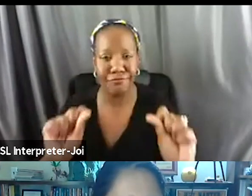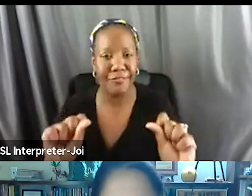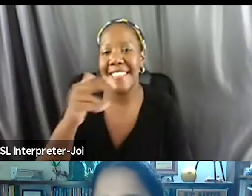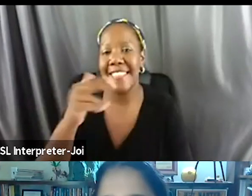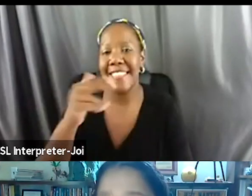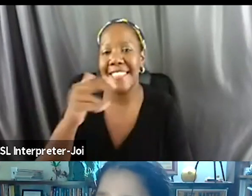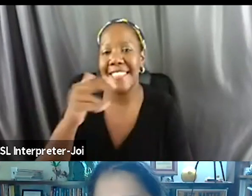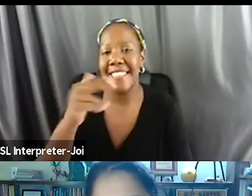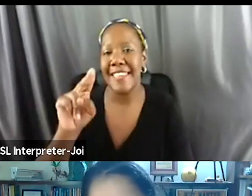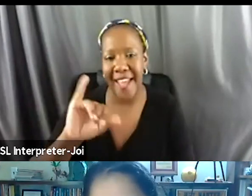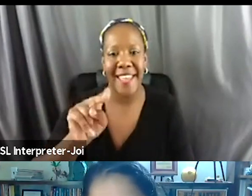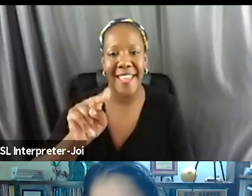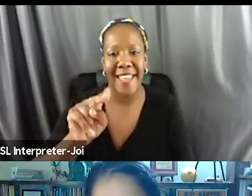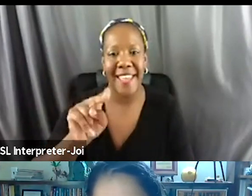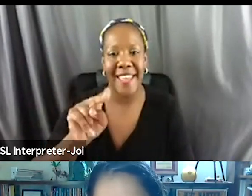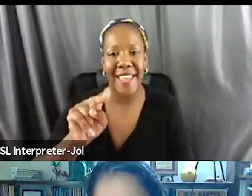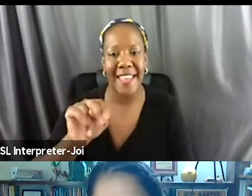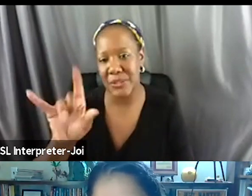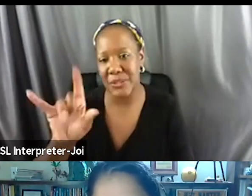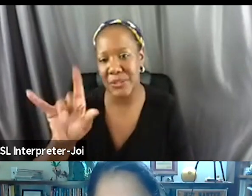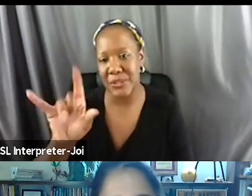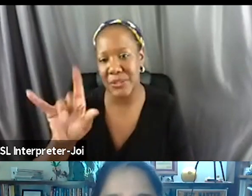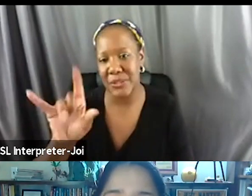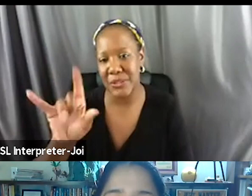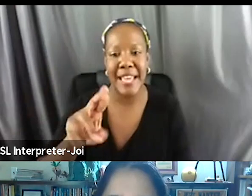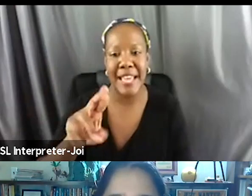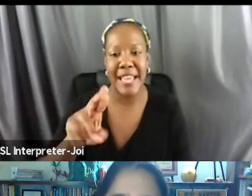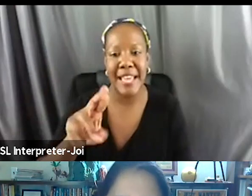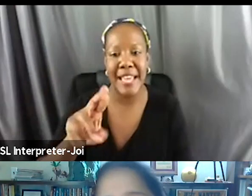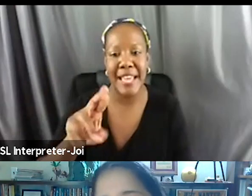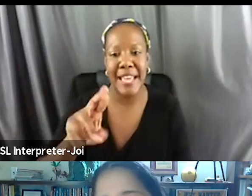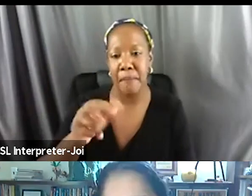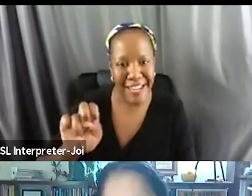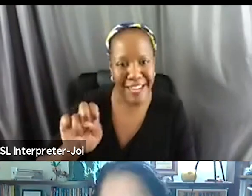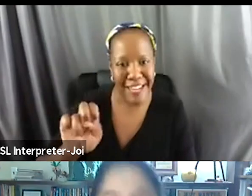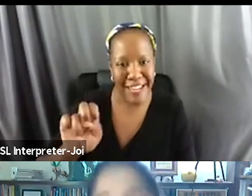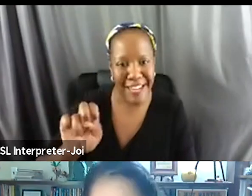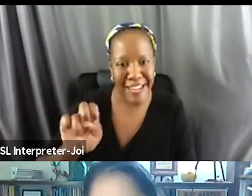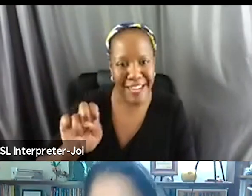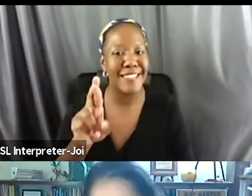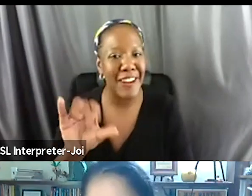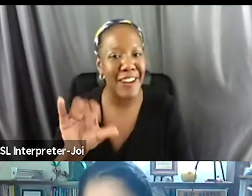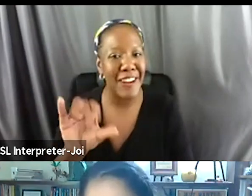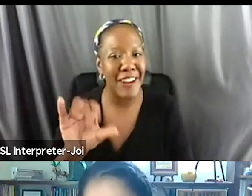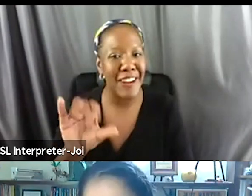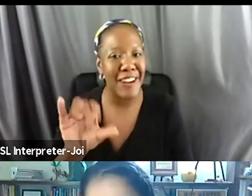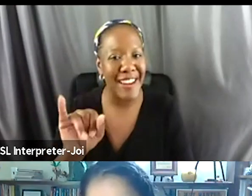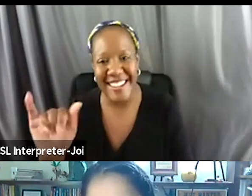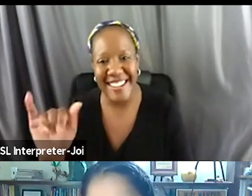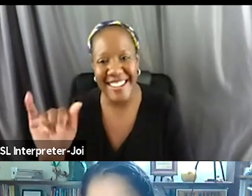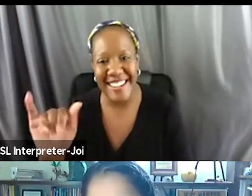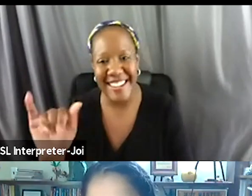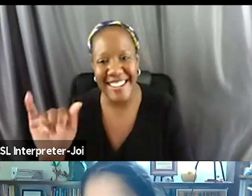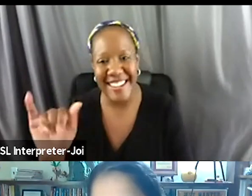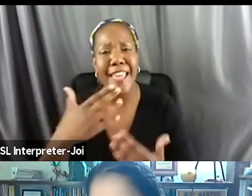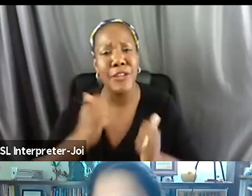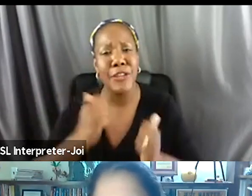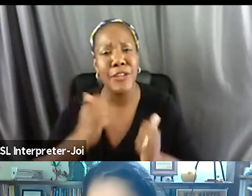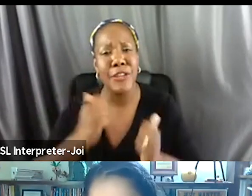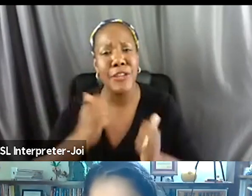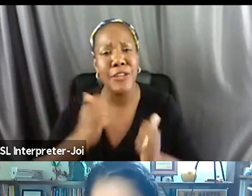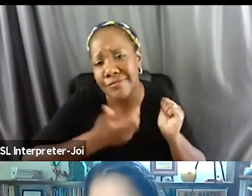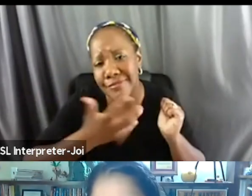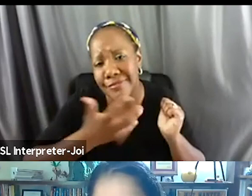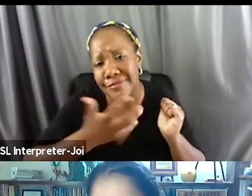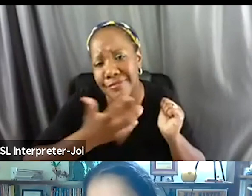Wendy and Gracie and Mom Natalie for being a part of this and sharing such a vulnerable part of yourselves, as well as Joy